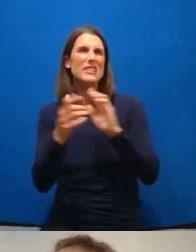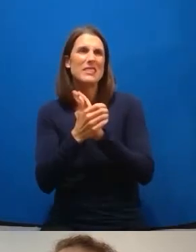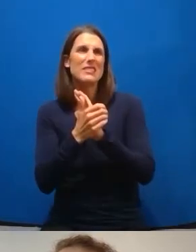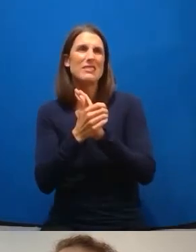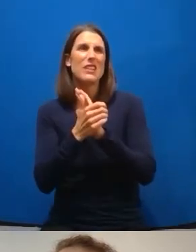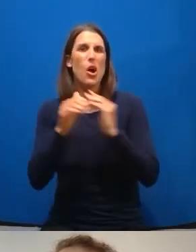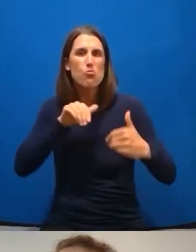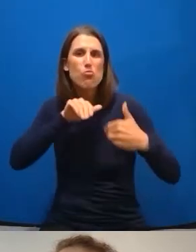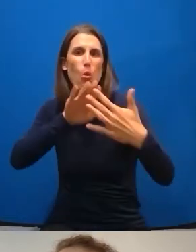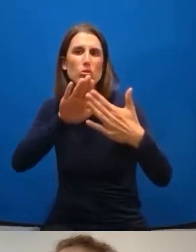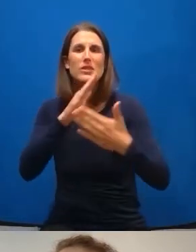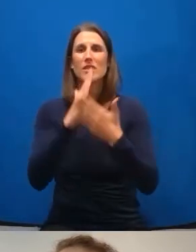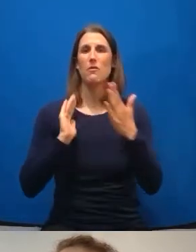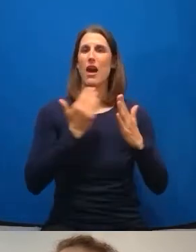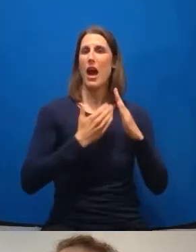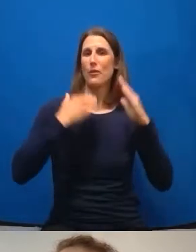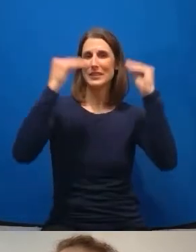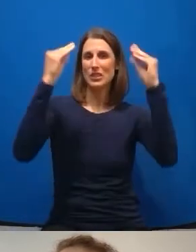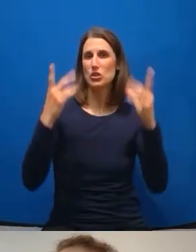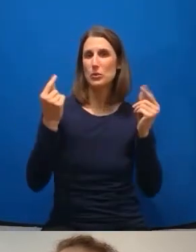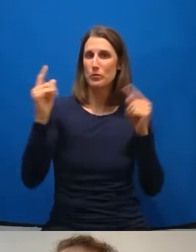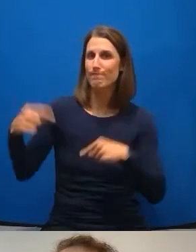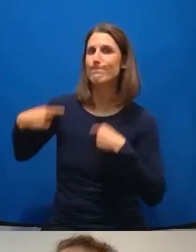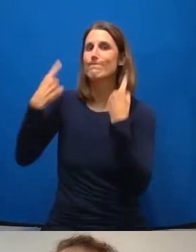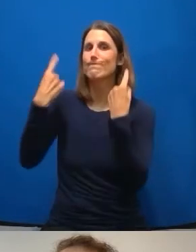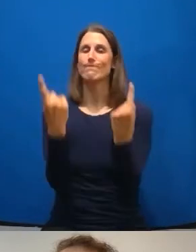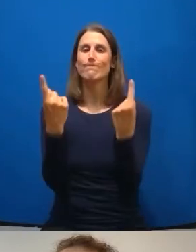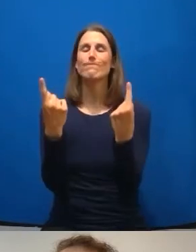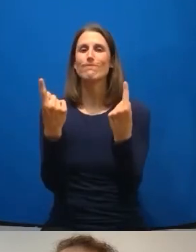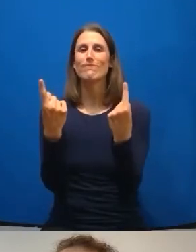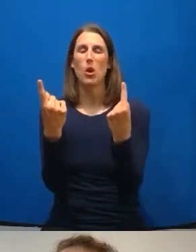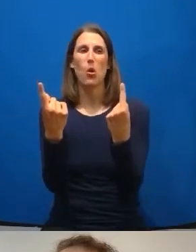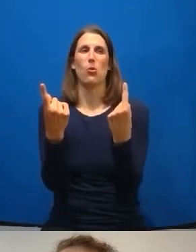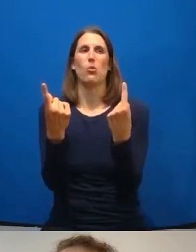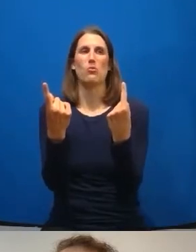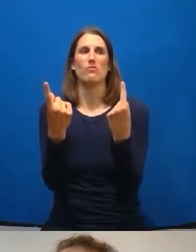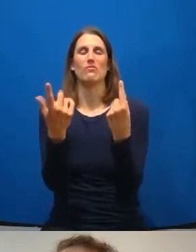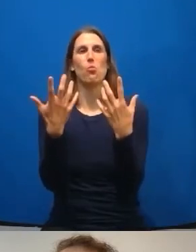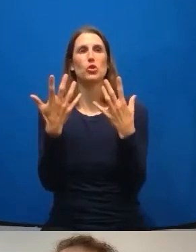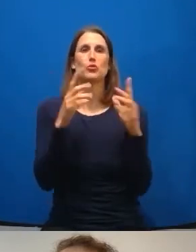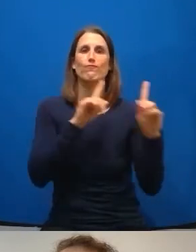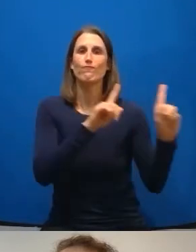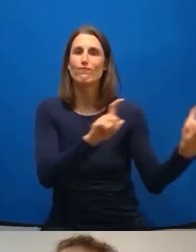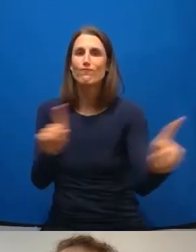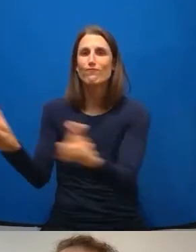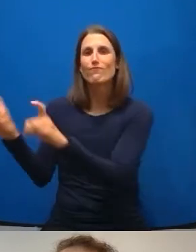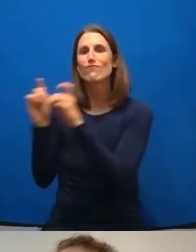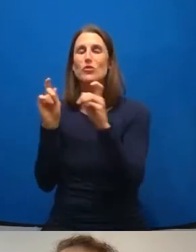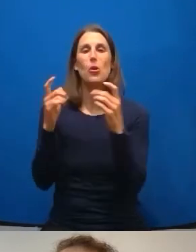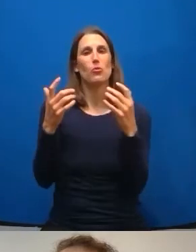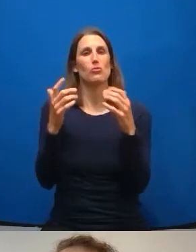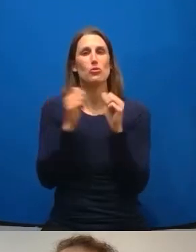really unique and interesting things that our colleagues have been doing during this remote learning period so that we can all kind of grow our practice